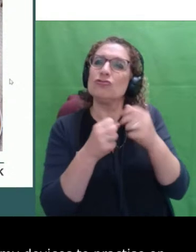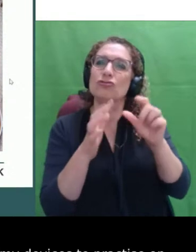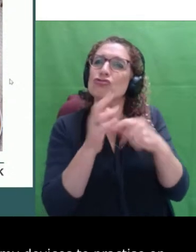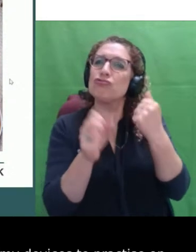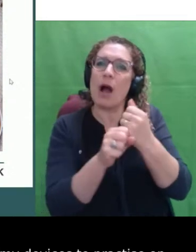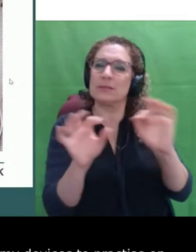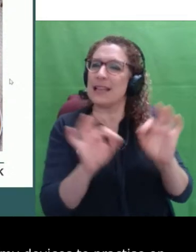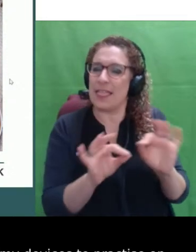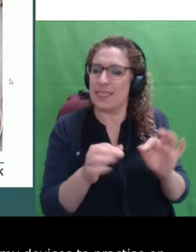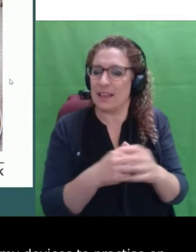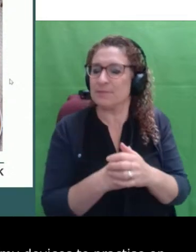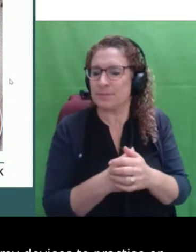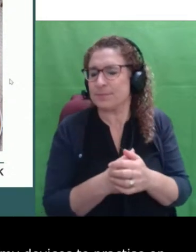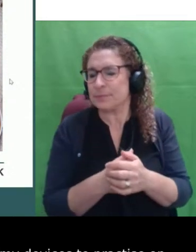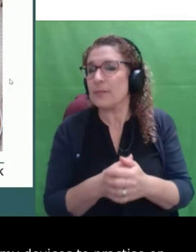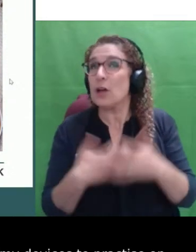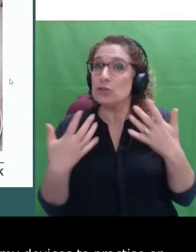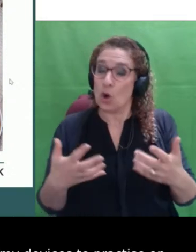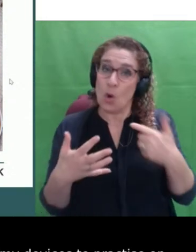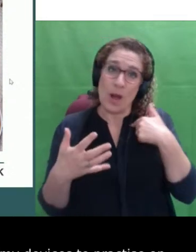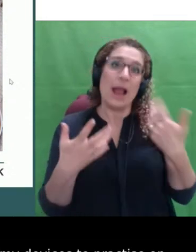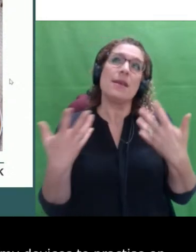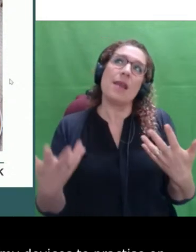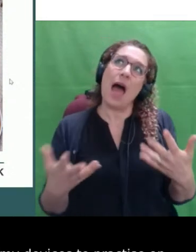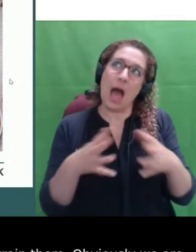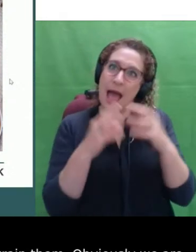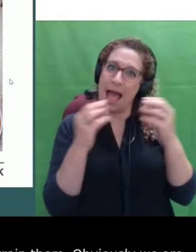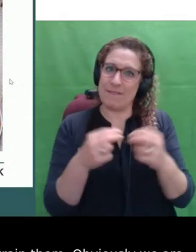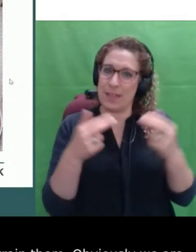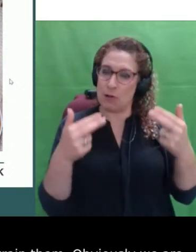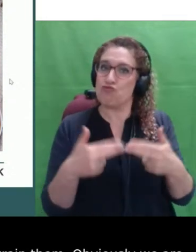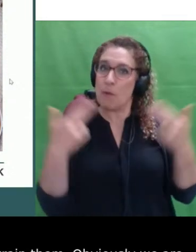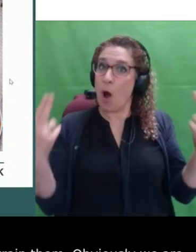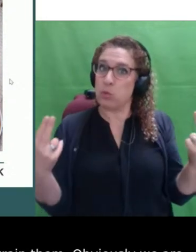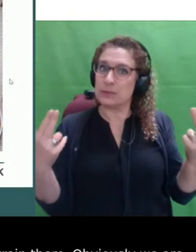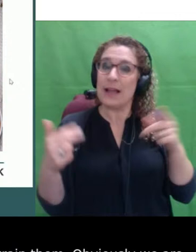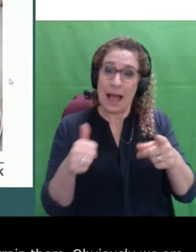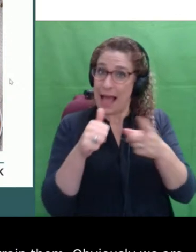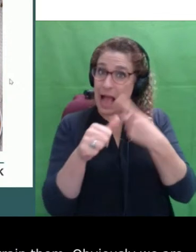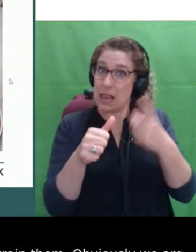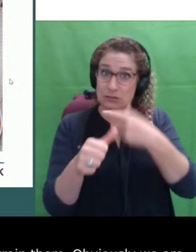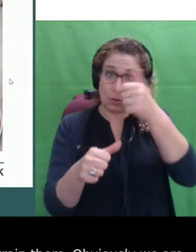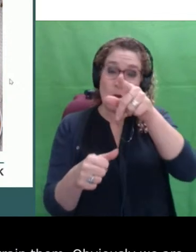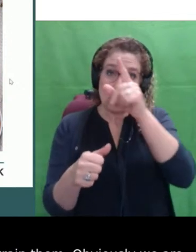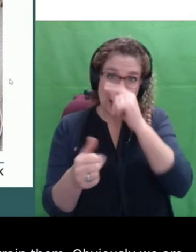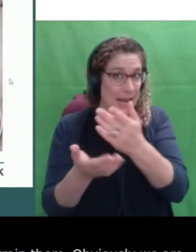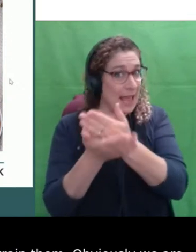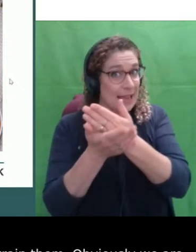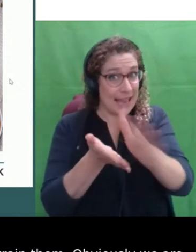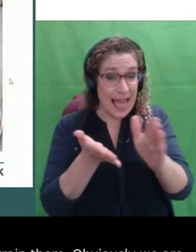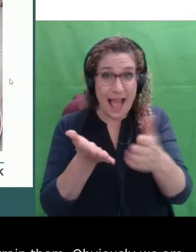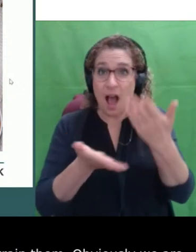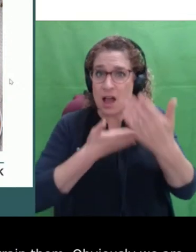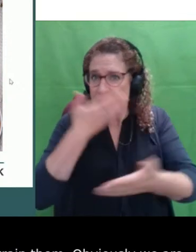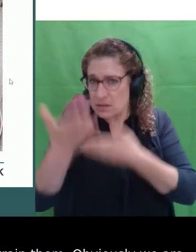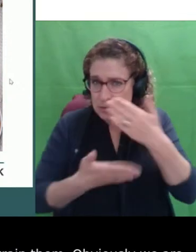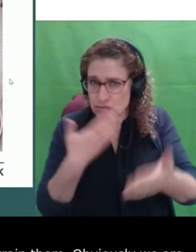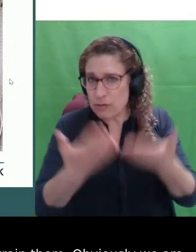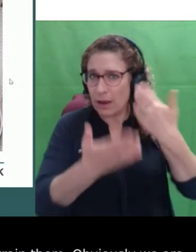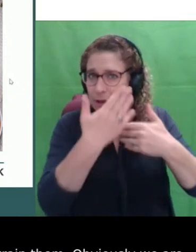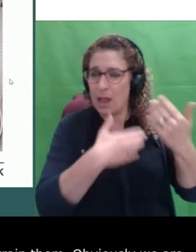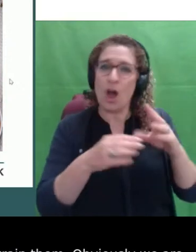obviously we're doing lots of things remotely these days it works really well for allergy you can do a really clear allergy focus history across the